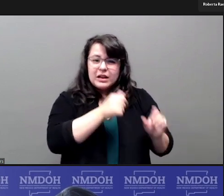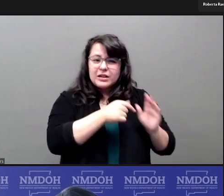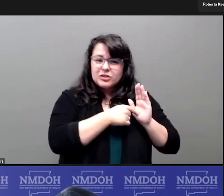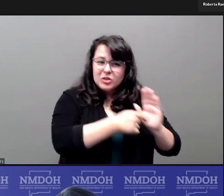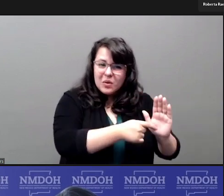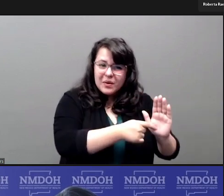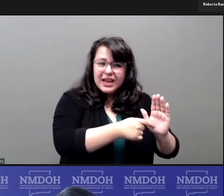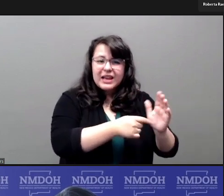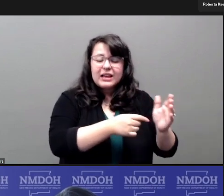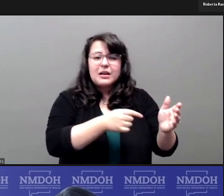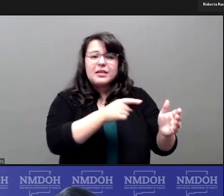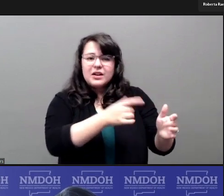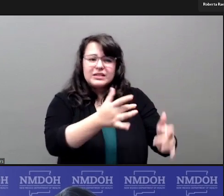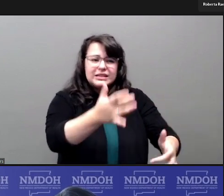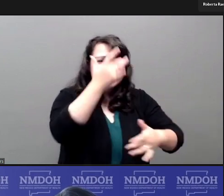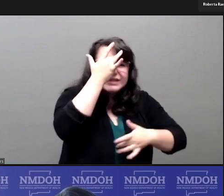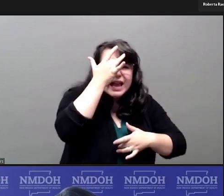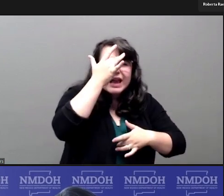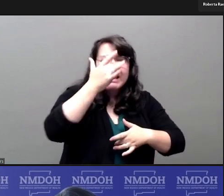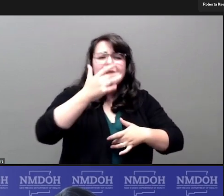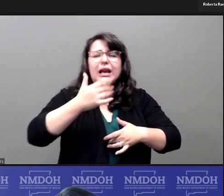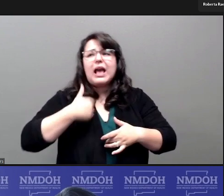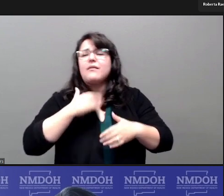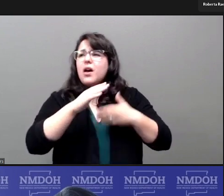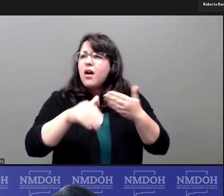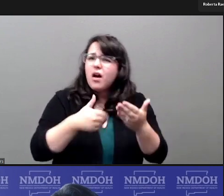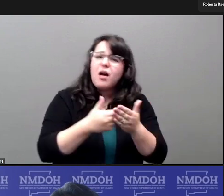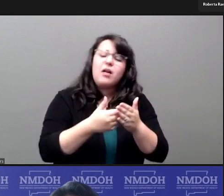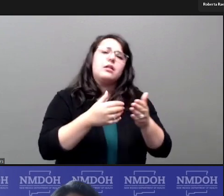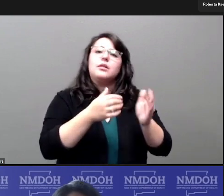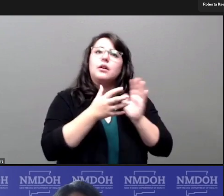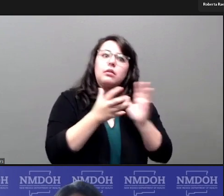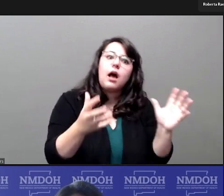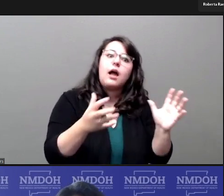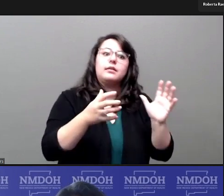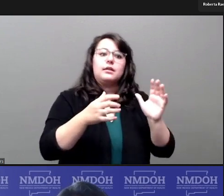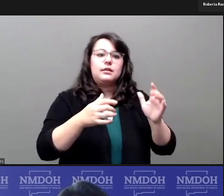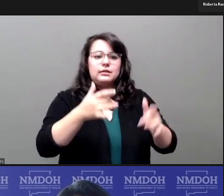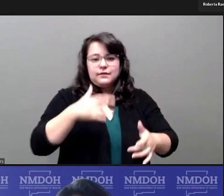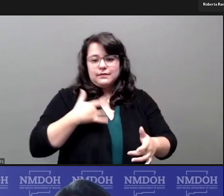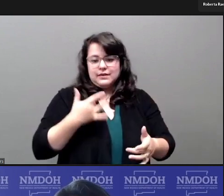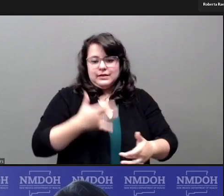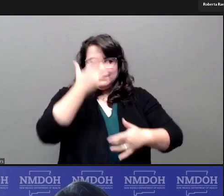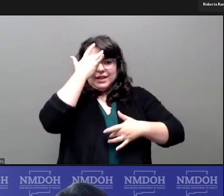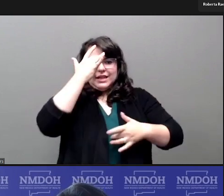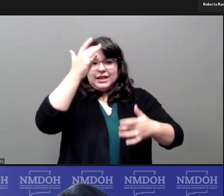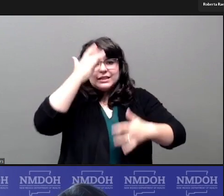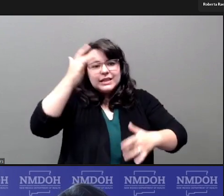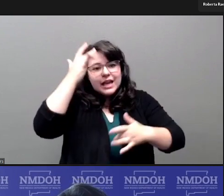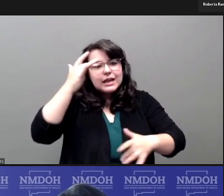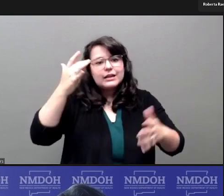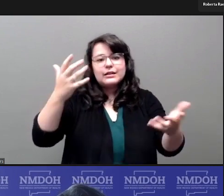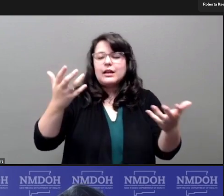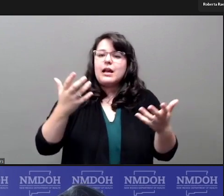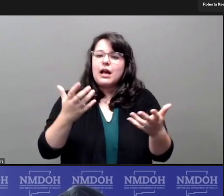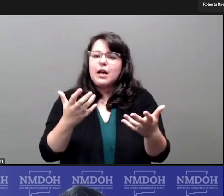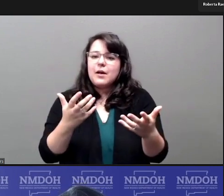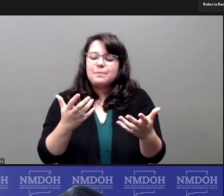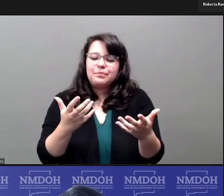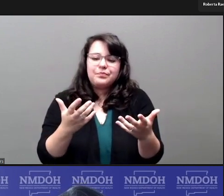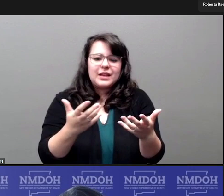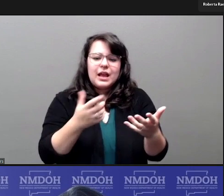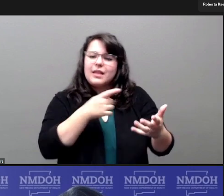they're super sick. They have a lot of this, all of the symptoms. And to Austin's point, they're not getting